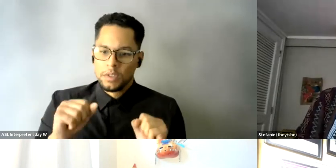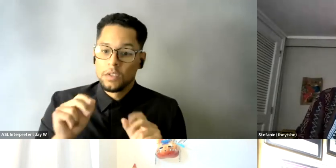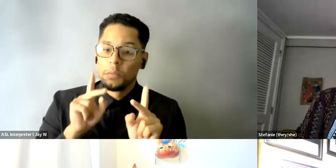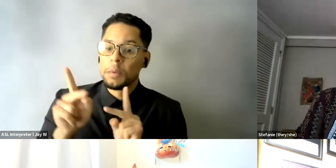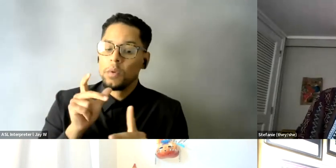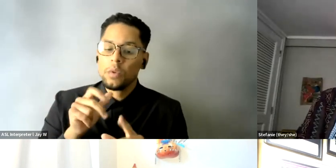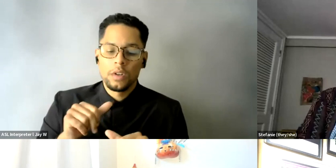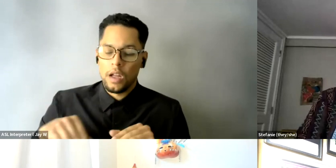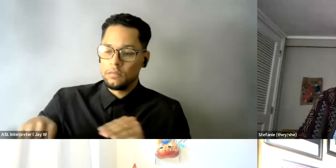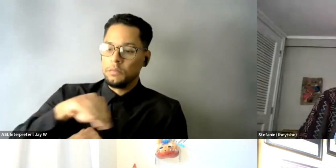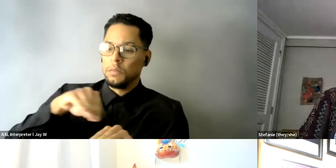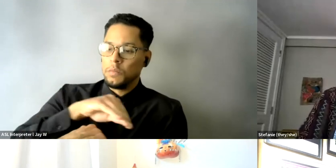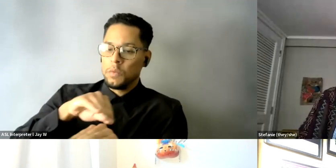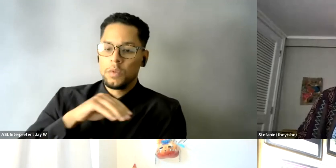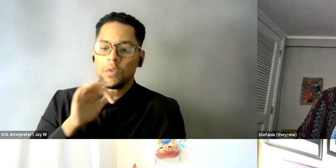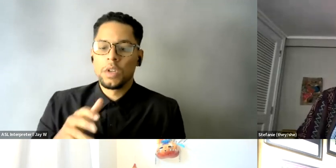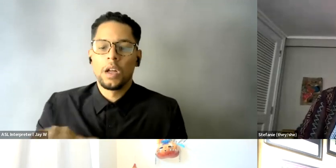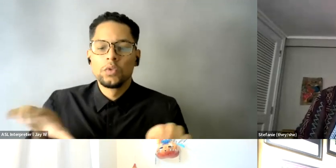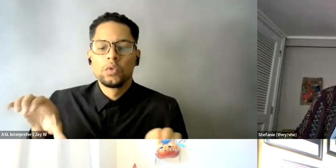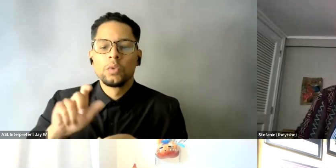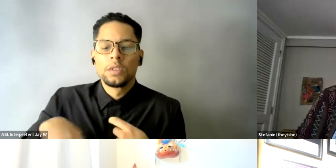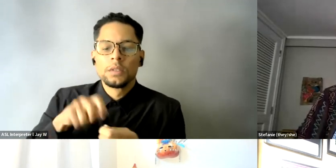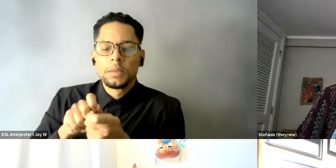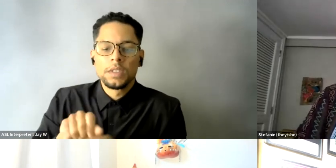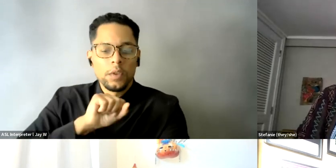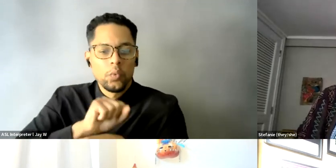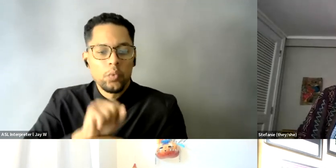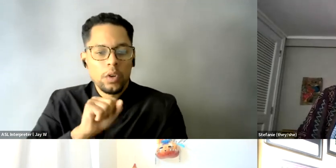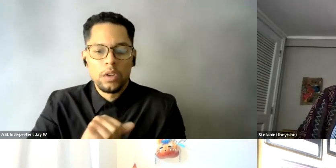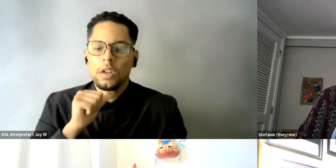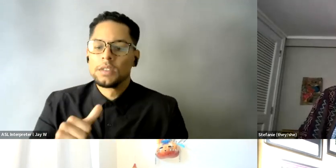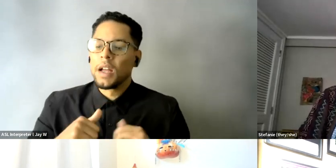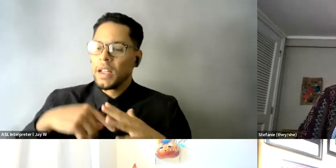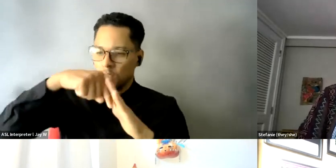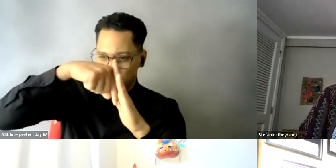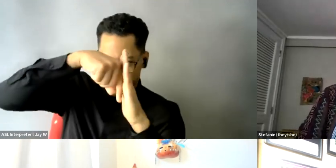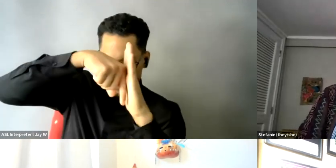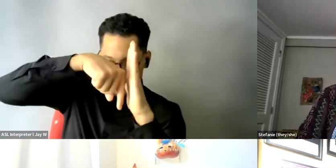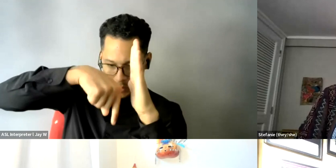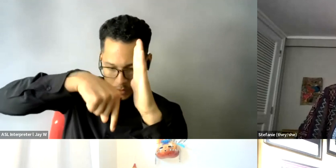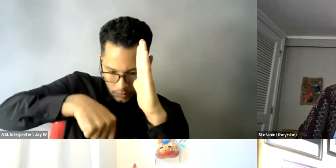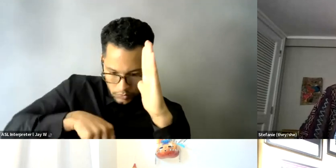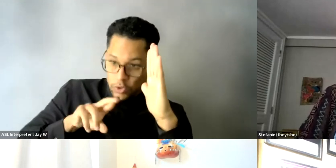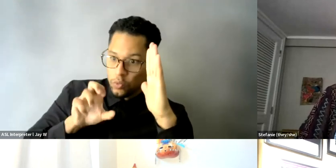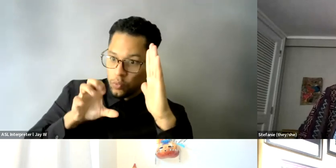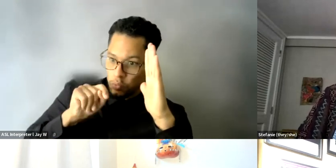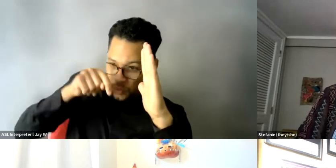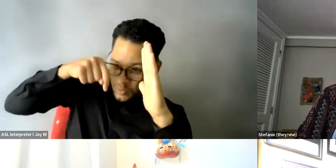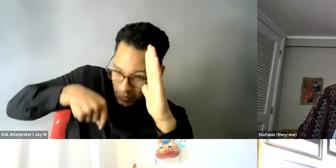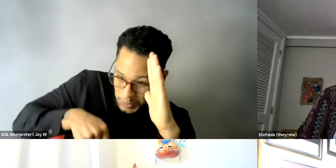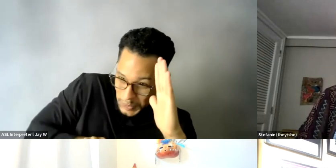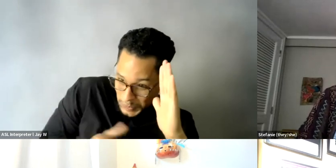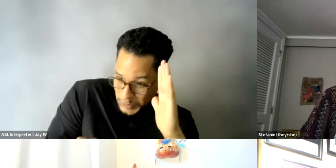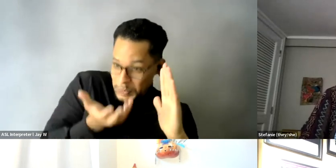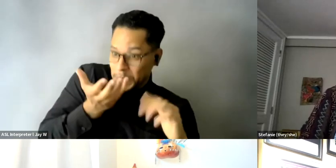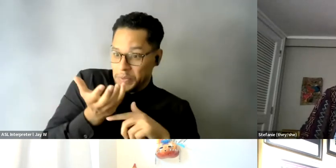small fraction of the work and never actually getting to the root of the root of the root. You know, and again, I want to be very